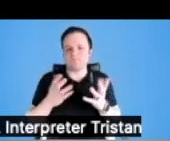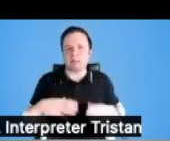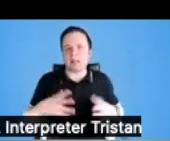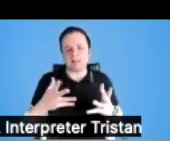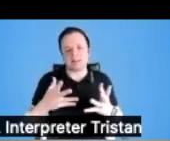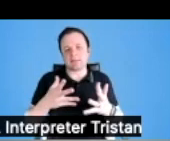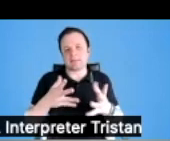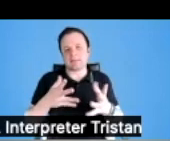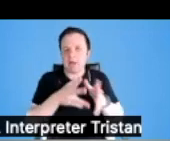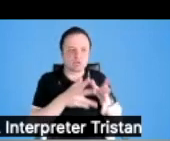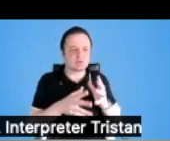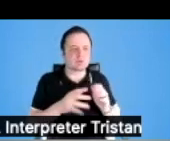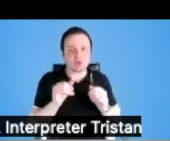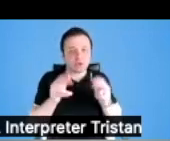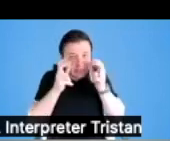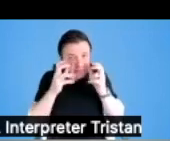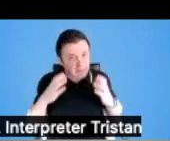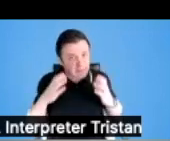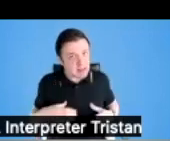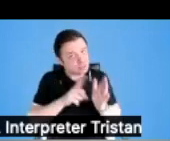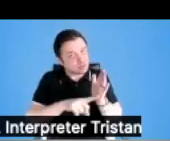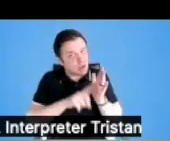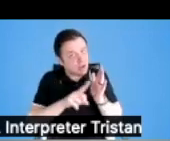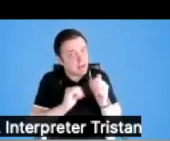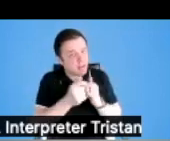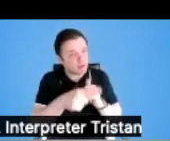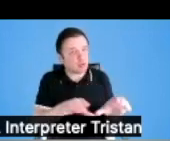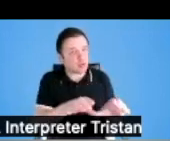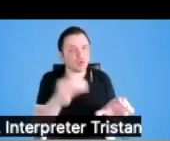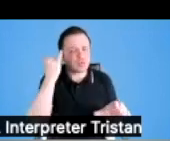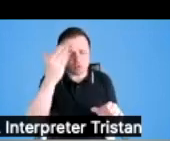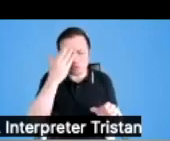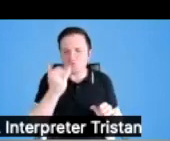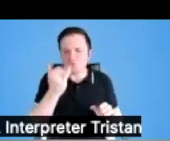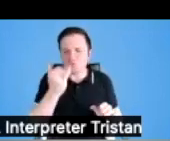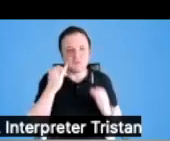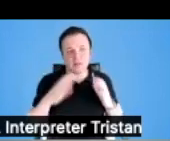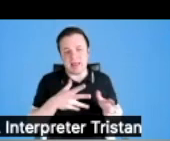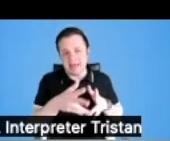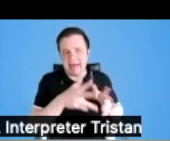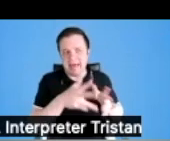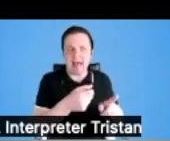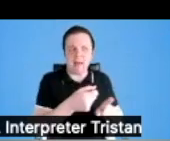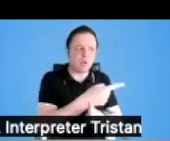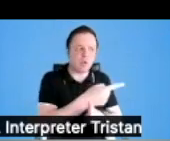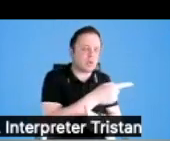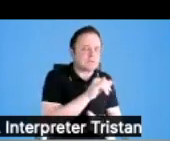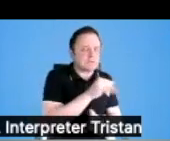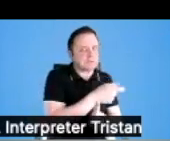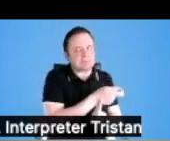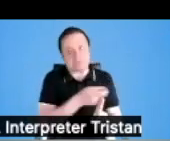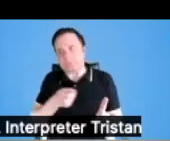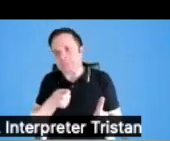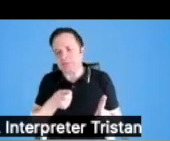to clients. We also check in with clients. You get it wrong. You know when you're talking to a client and you have like gone down the wrong path, right? And we really talk with